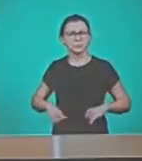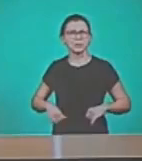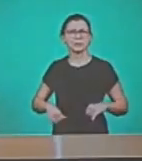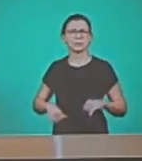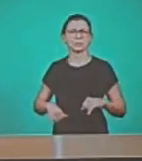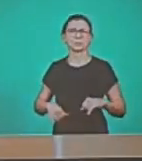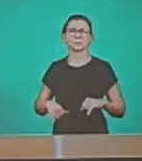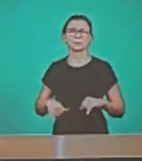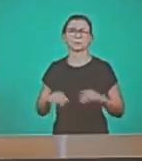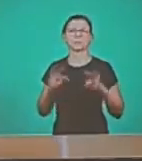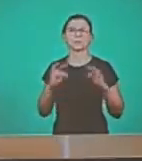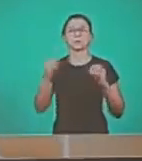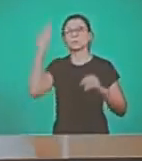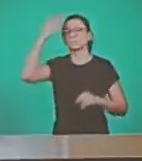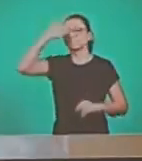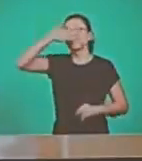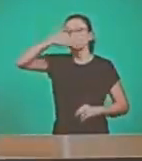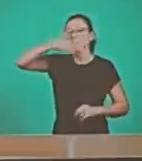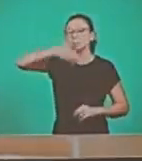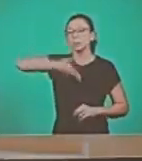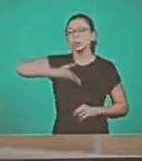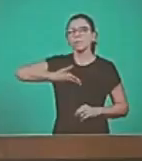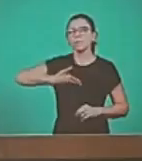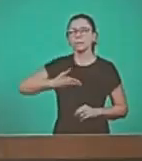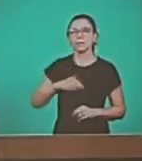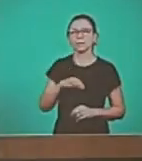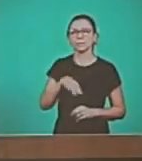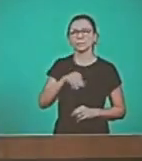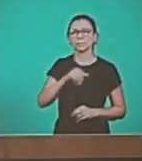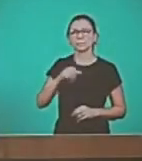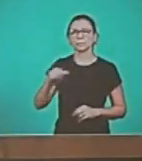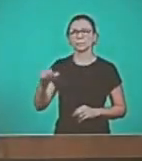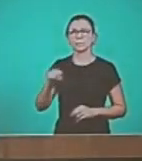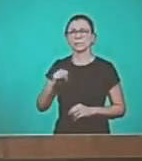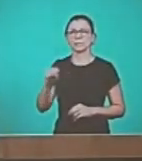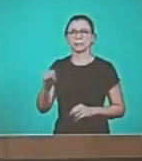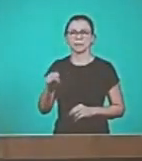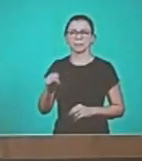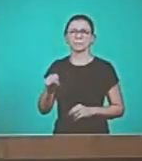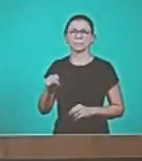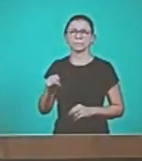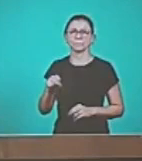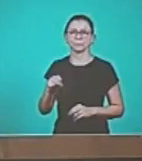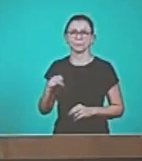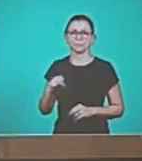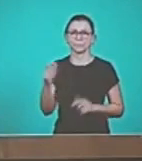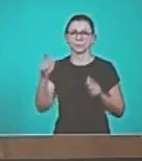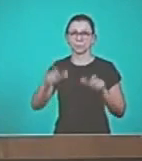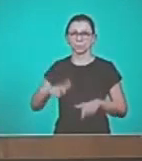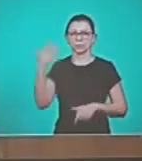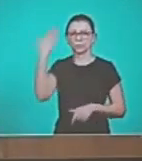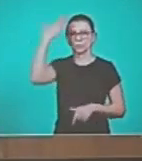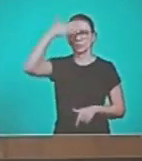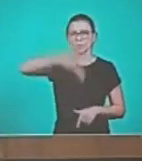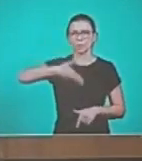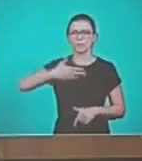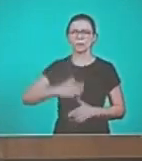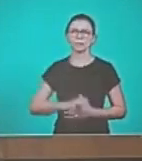cross, and that you tasted in Massa in the waters or Meribah. My